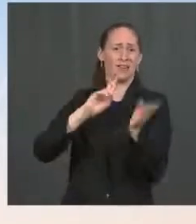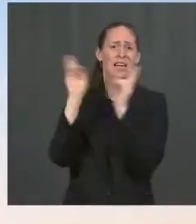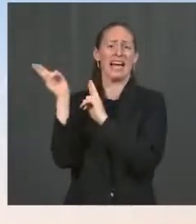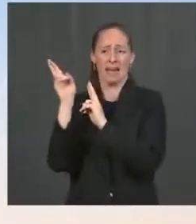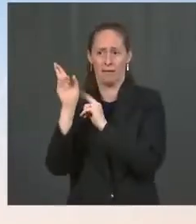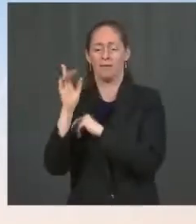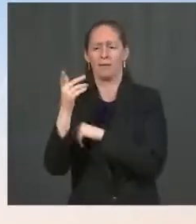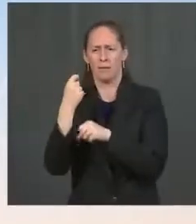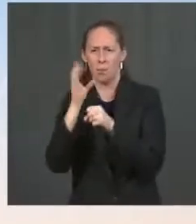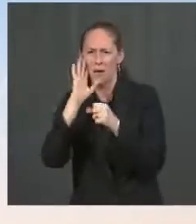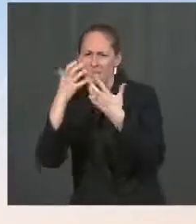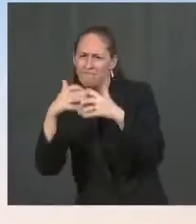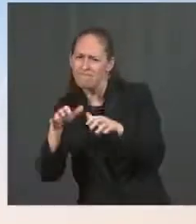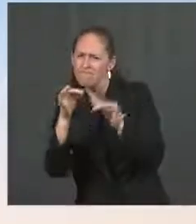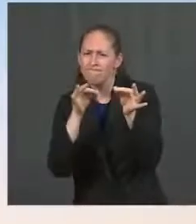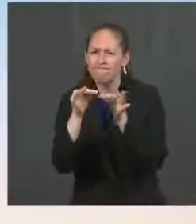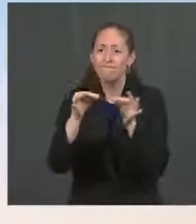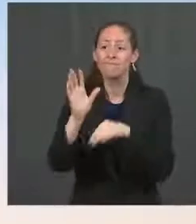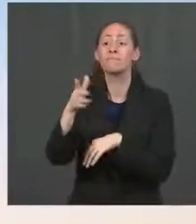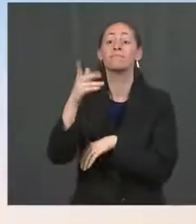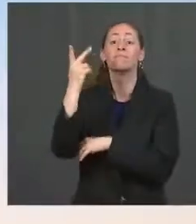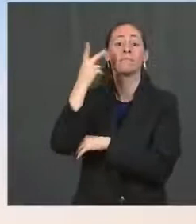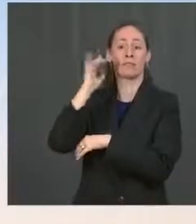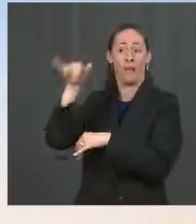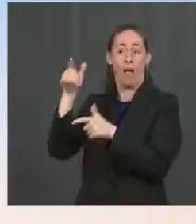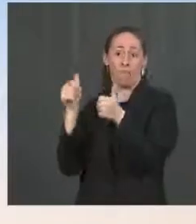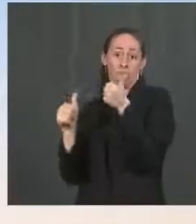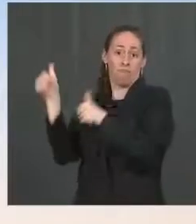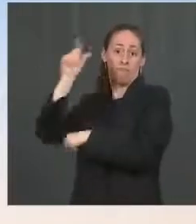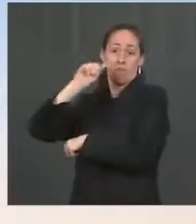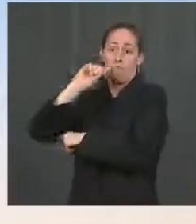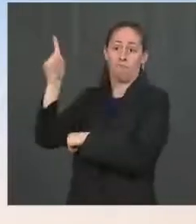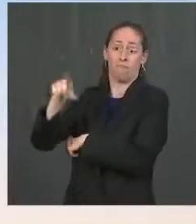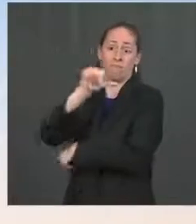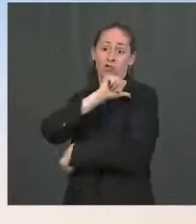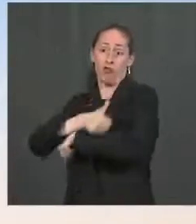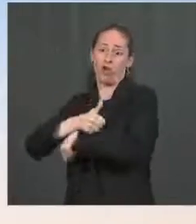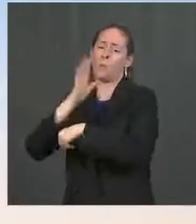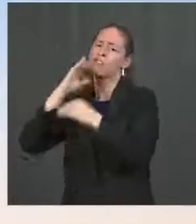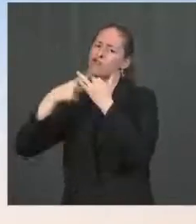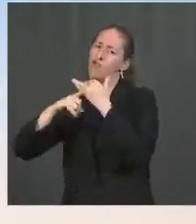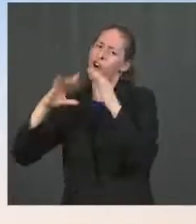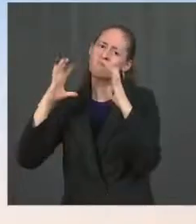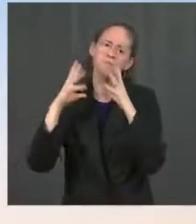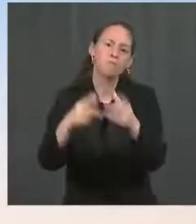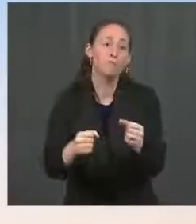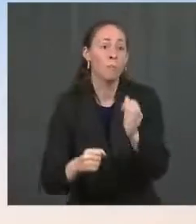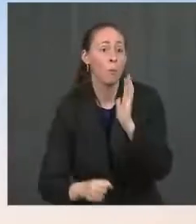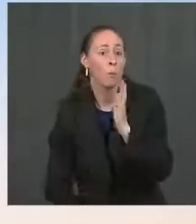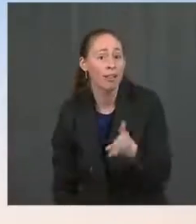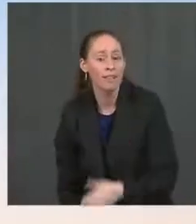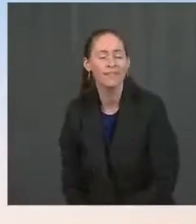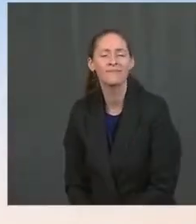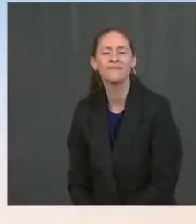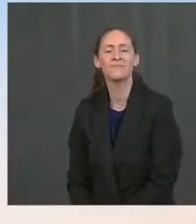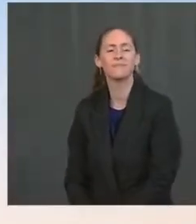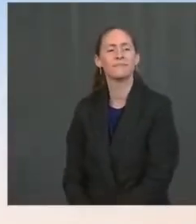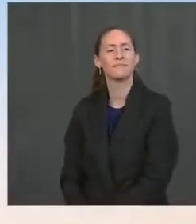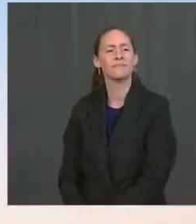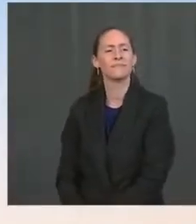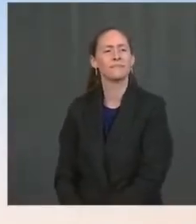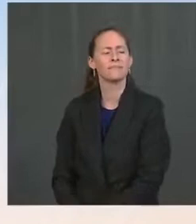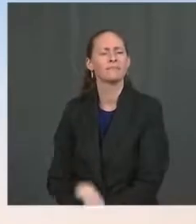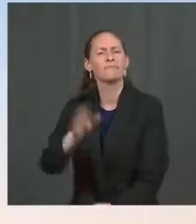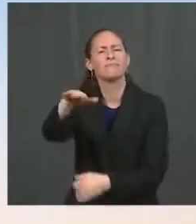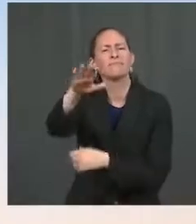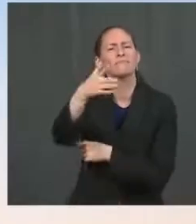once the executive order is signed. Any other previews you can give of what the president will announce this afternoon? Well, you'll have a preview call in just